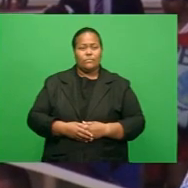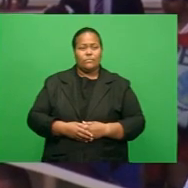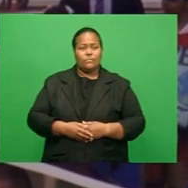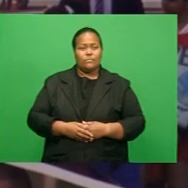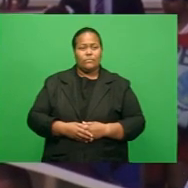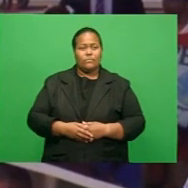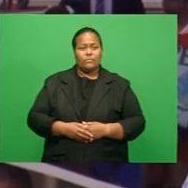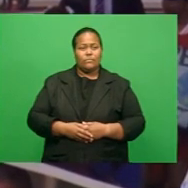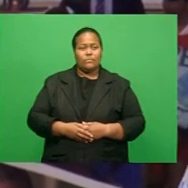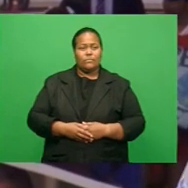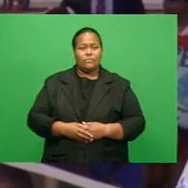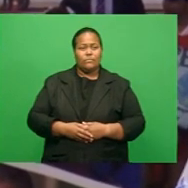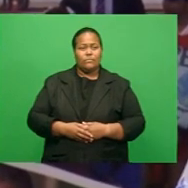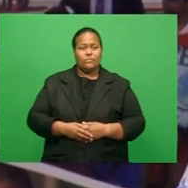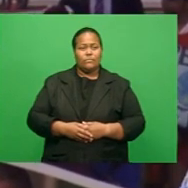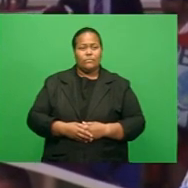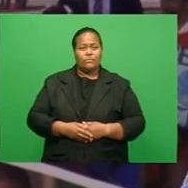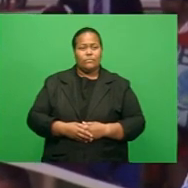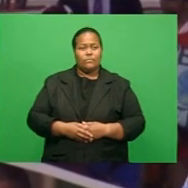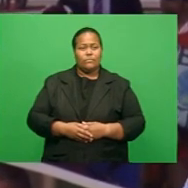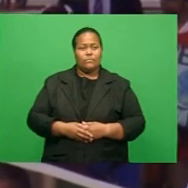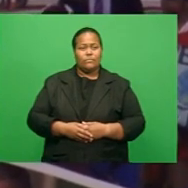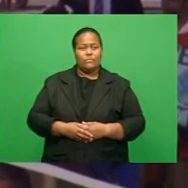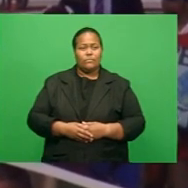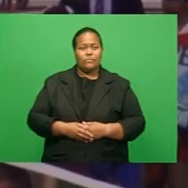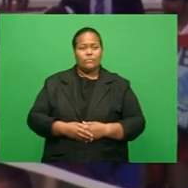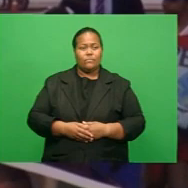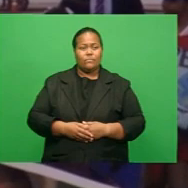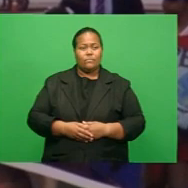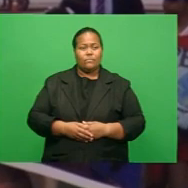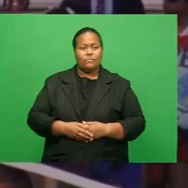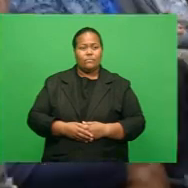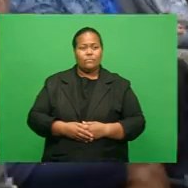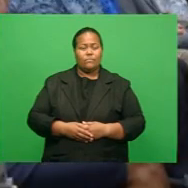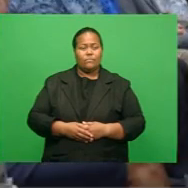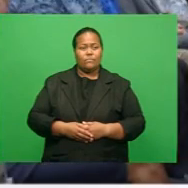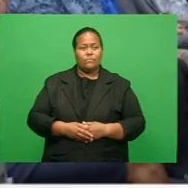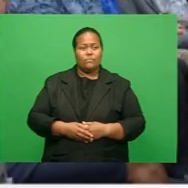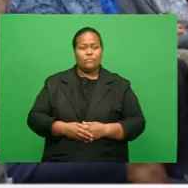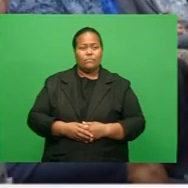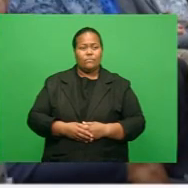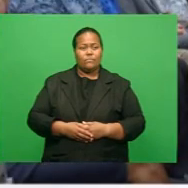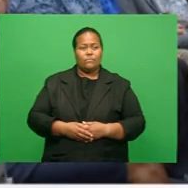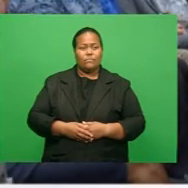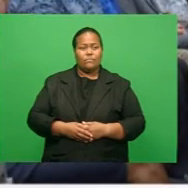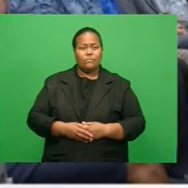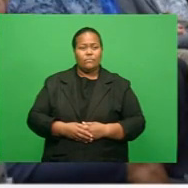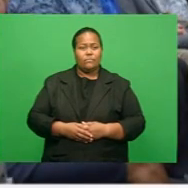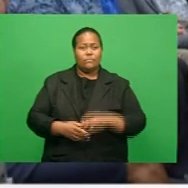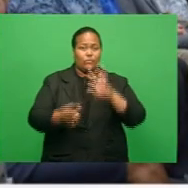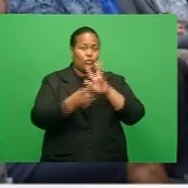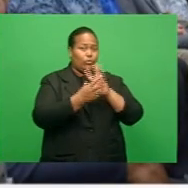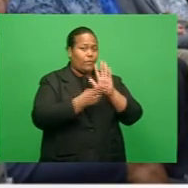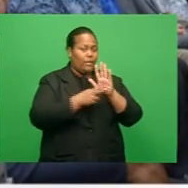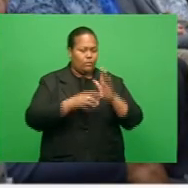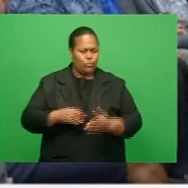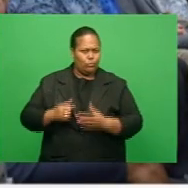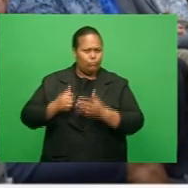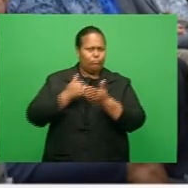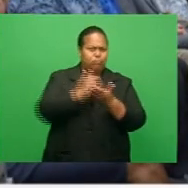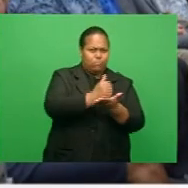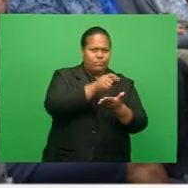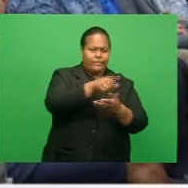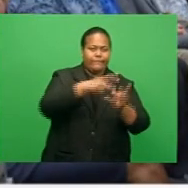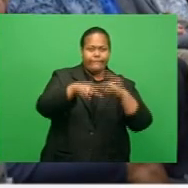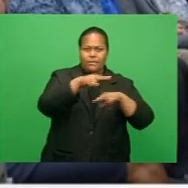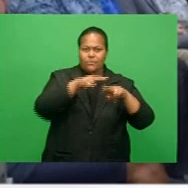improve government policy making machinery. The United Nations has stood with Fiji and the whole